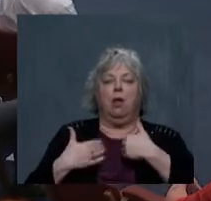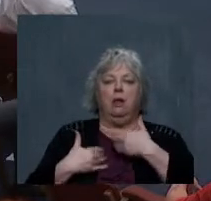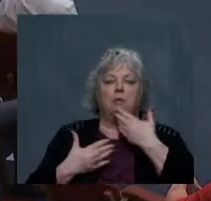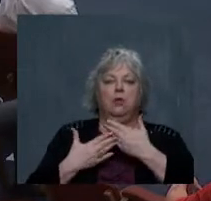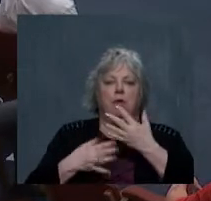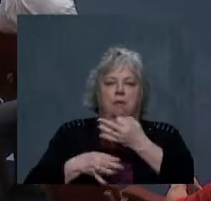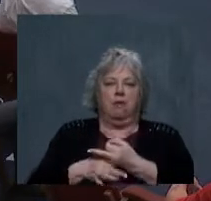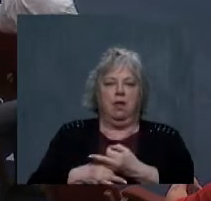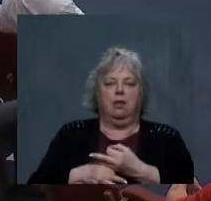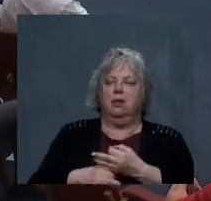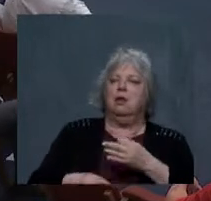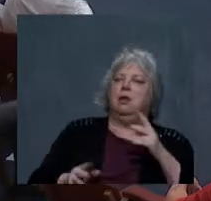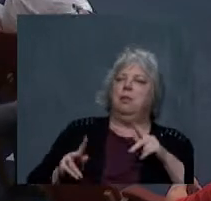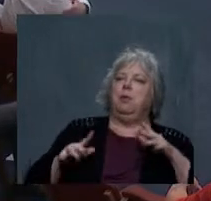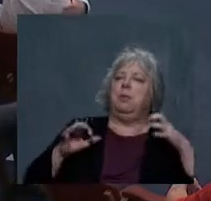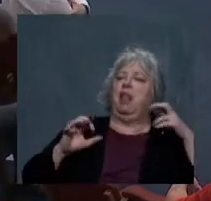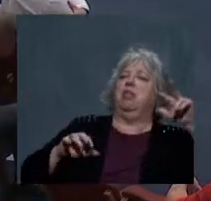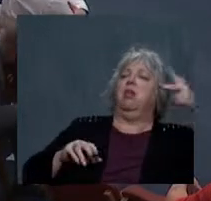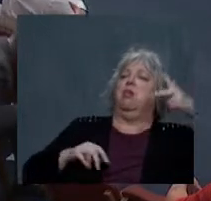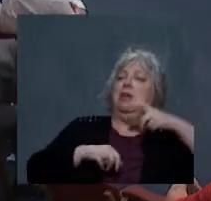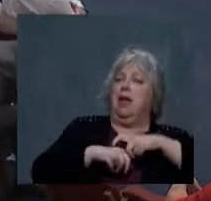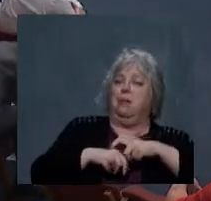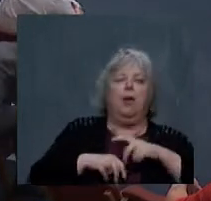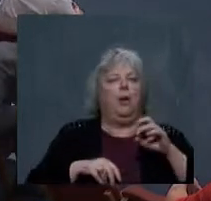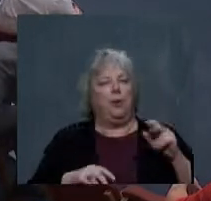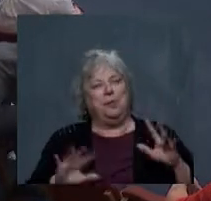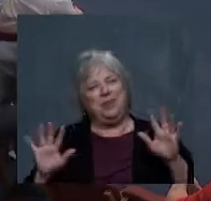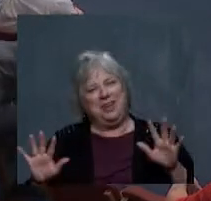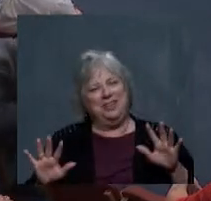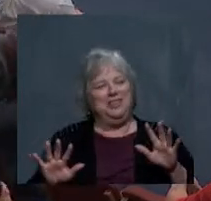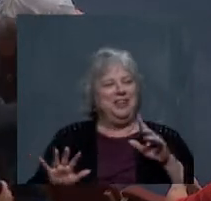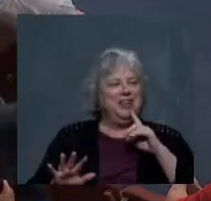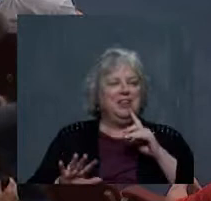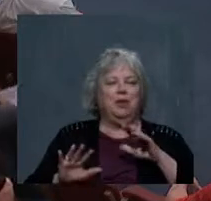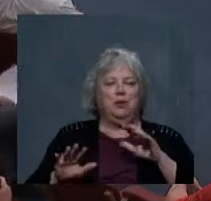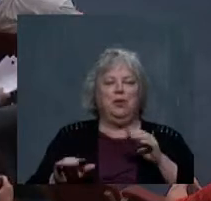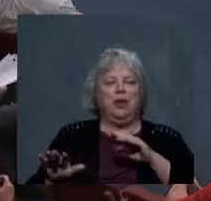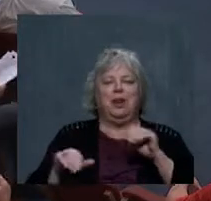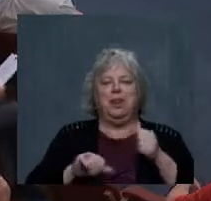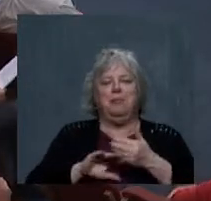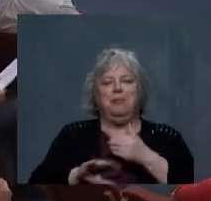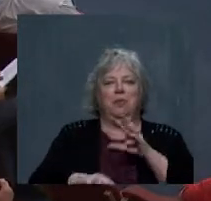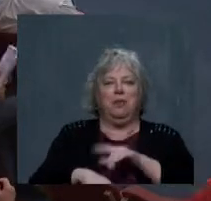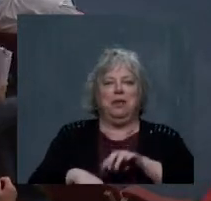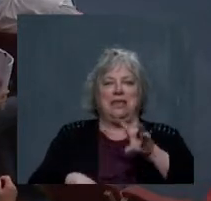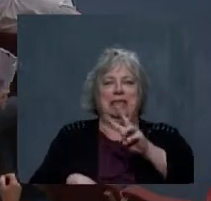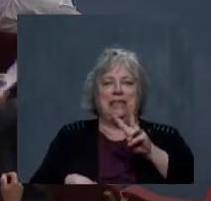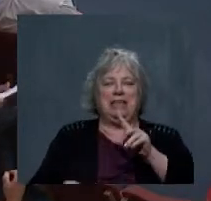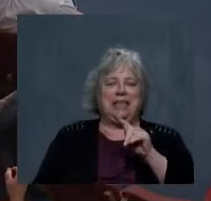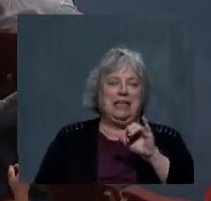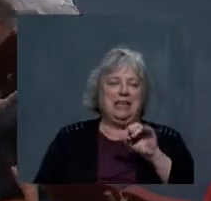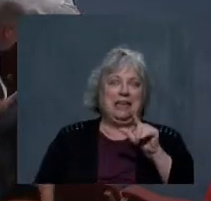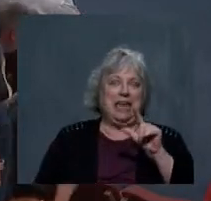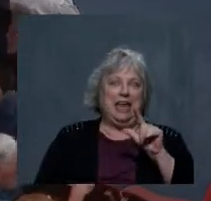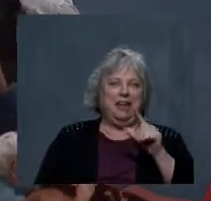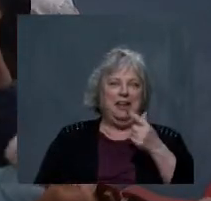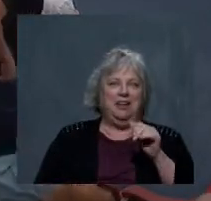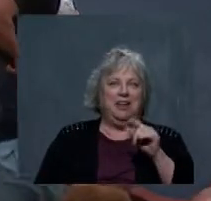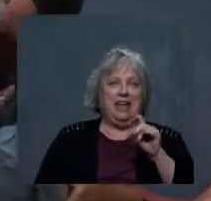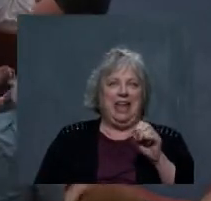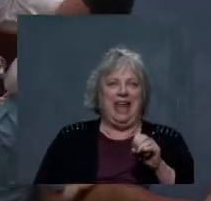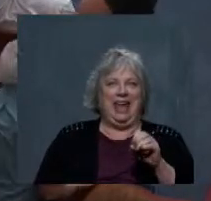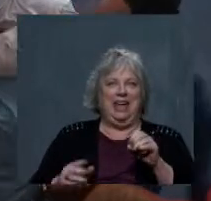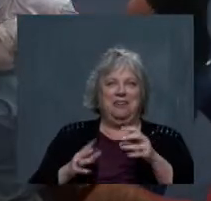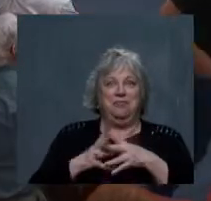that? Third time? Oh, okay. We have gotten you out before 6. Tailgate parties are still abounding. So thank